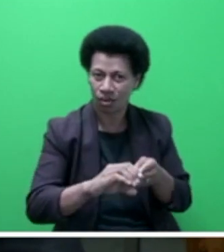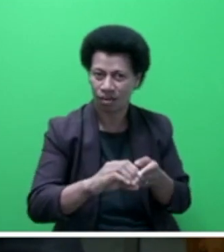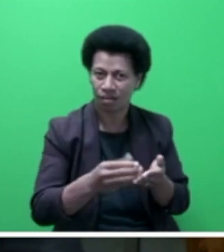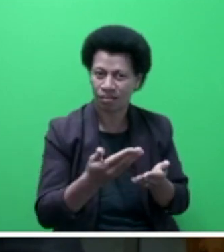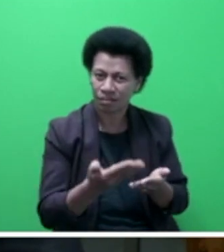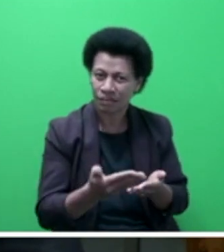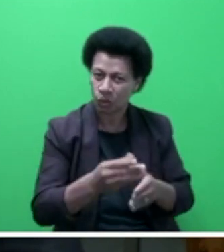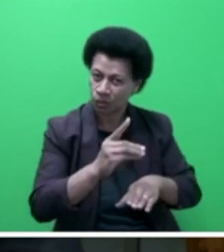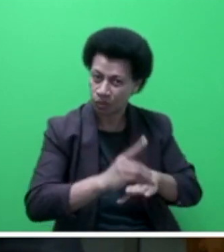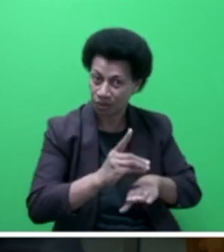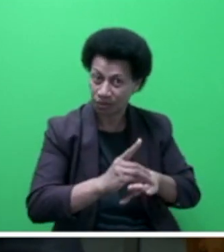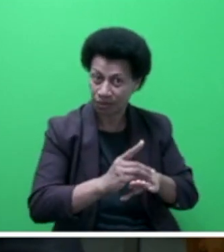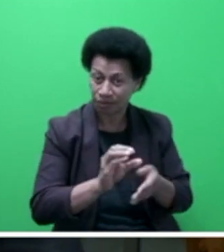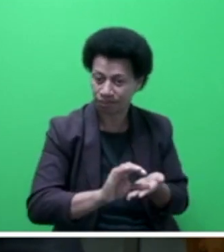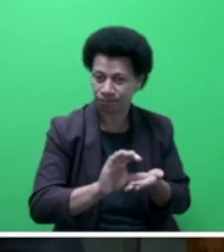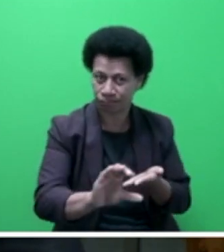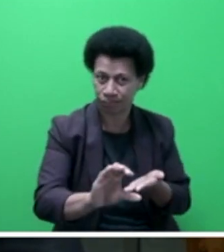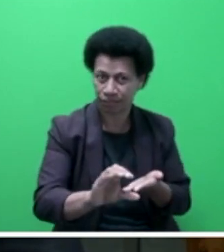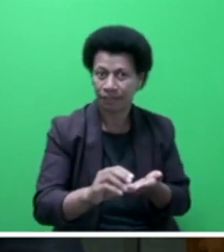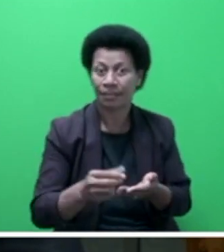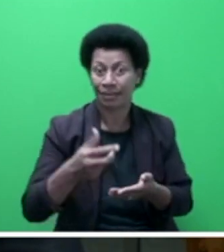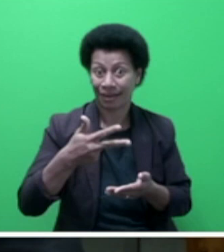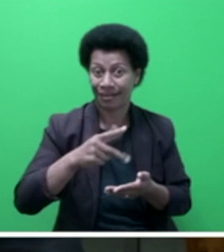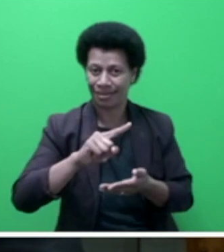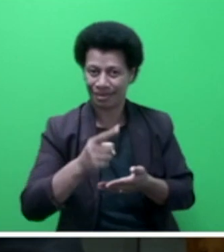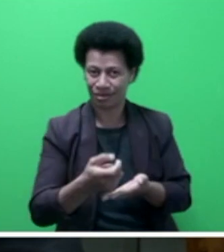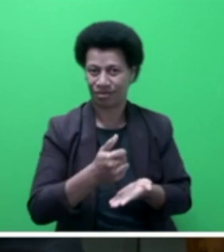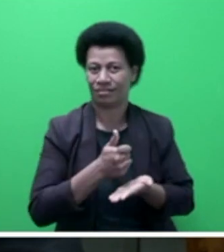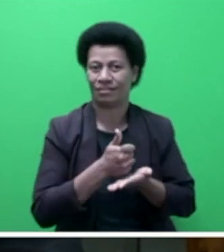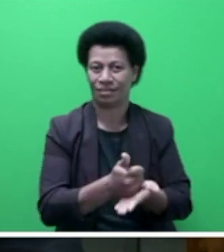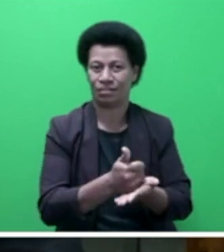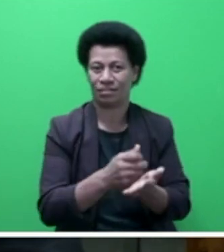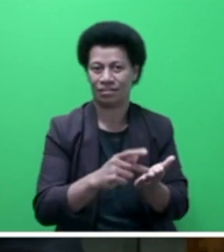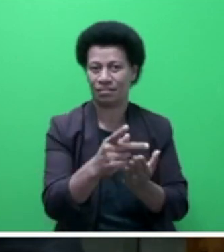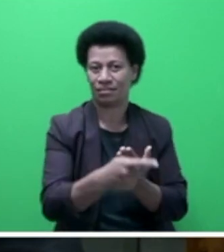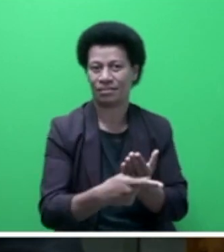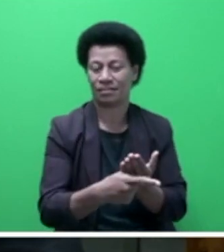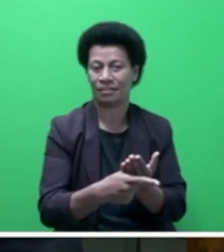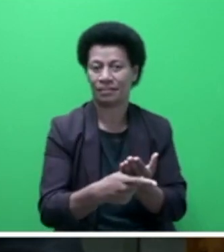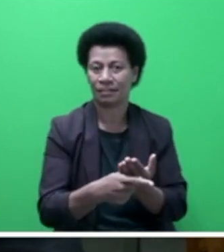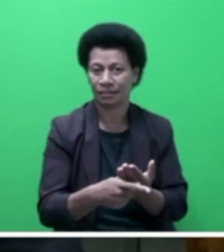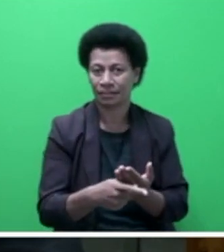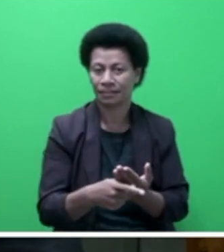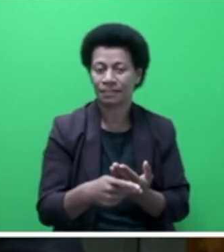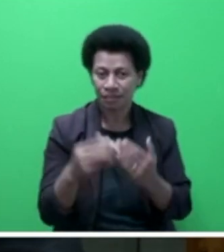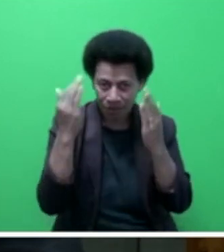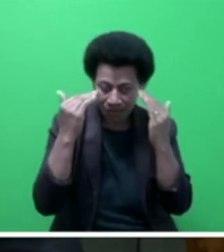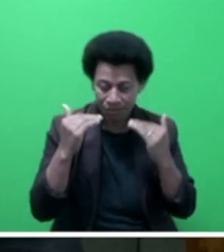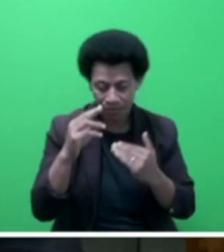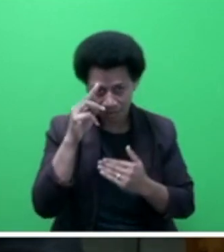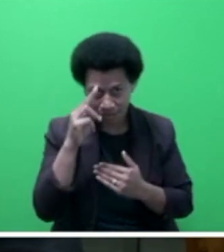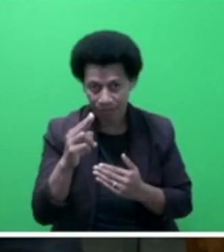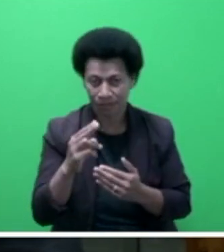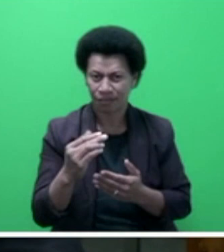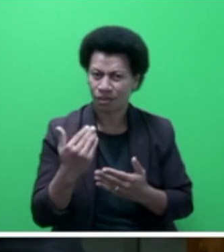functional disability. There are 8,000 recipients assisted under this scheme. Mr. Speaker, sir, Honorable Charlotte